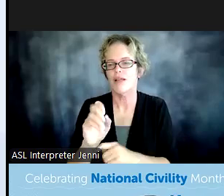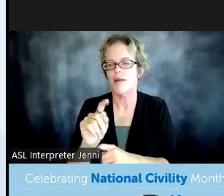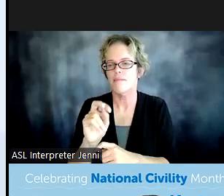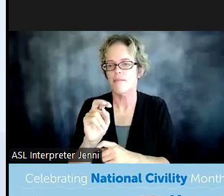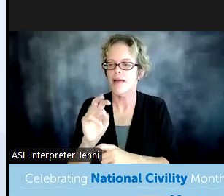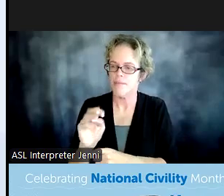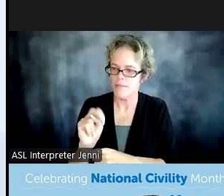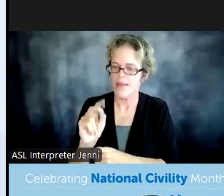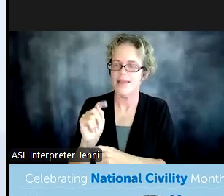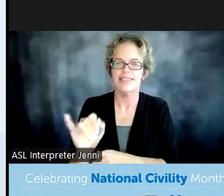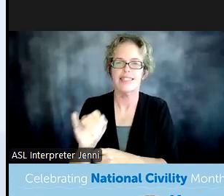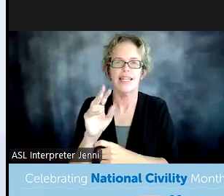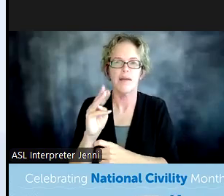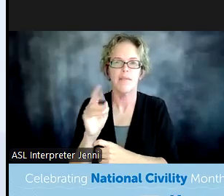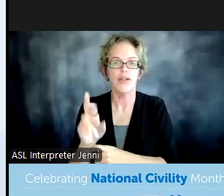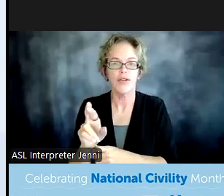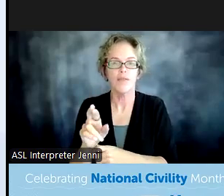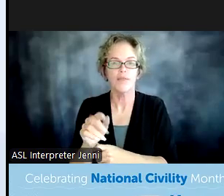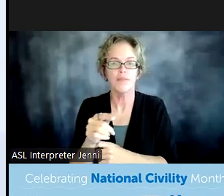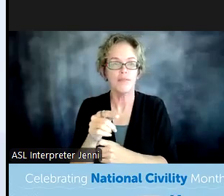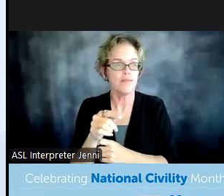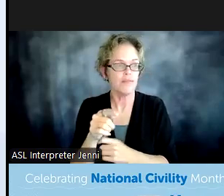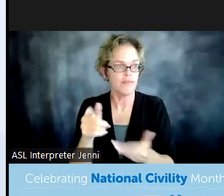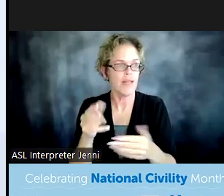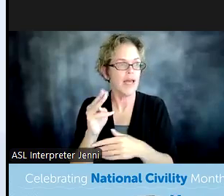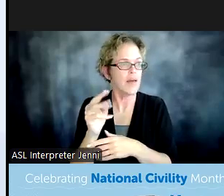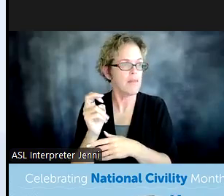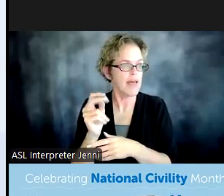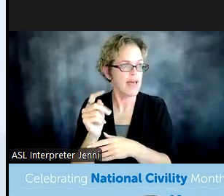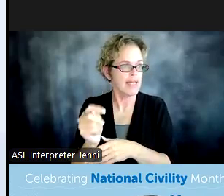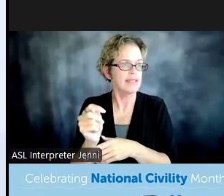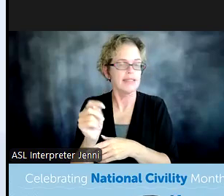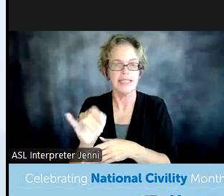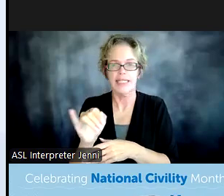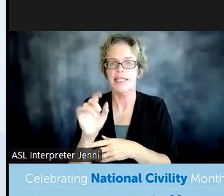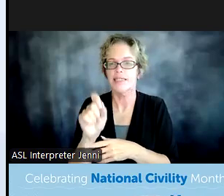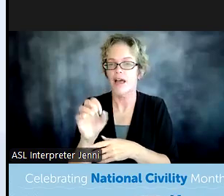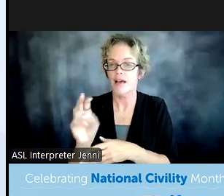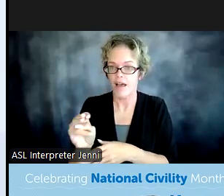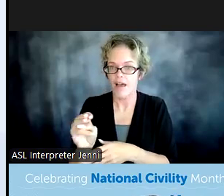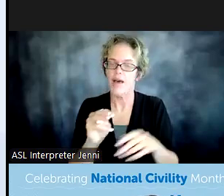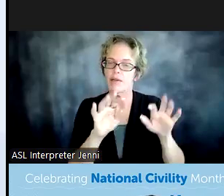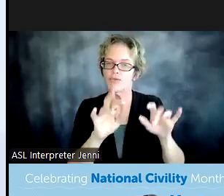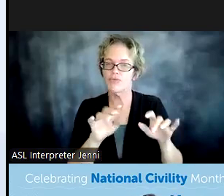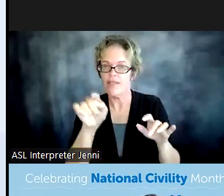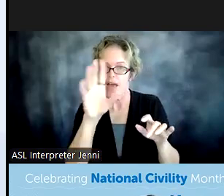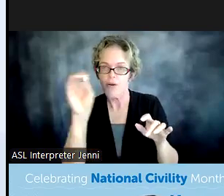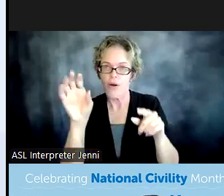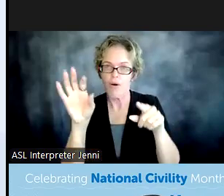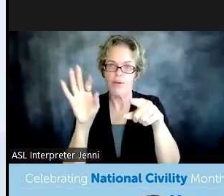So if you go to mentimeter.com or go to menti.com and then enter the code at the top of the screen,